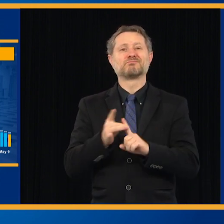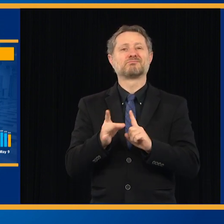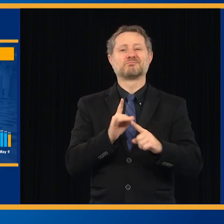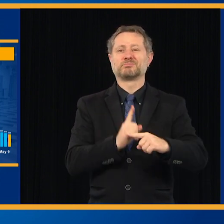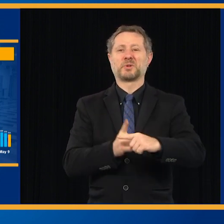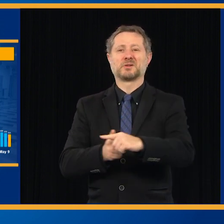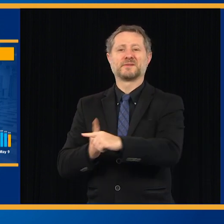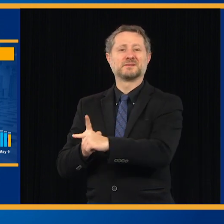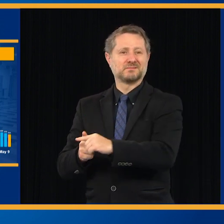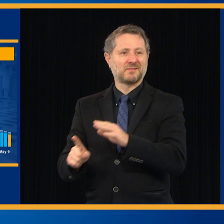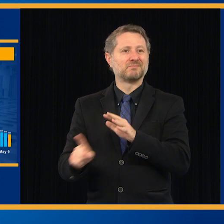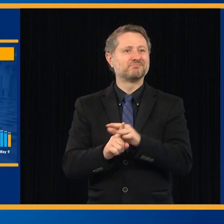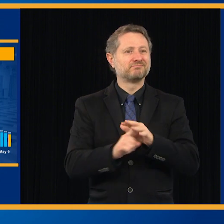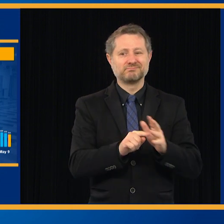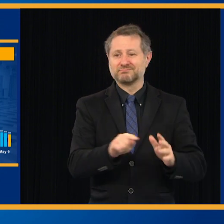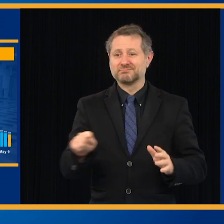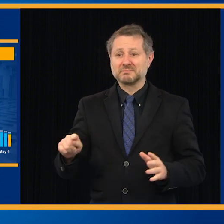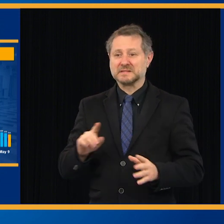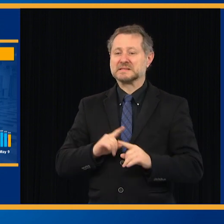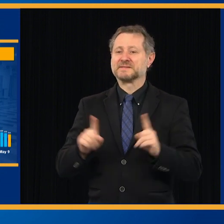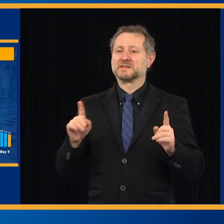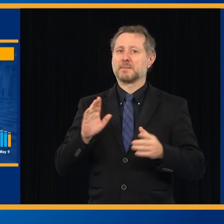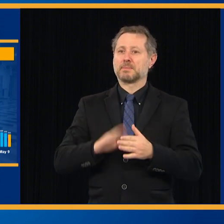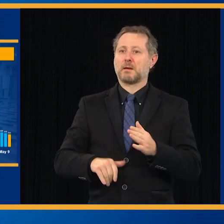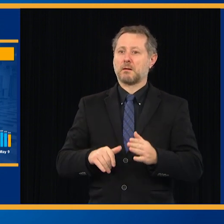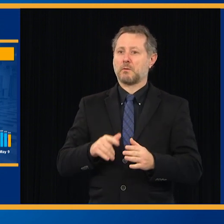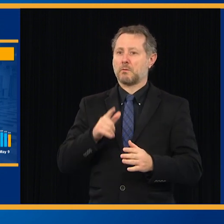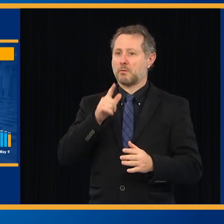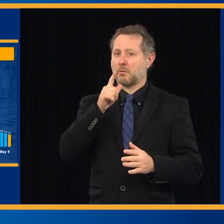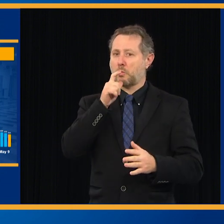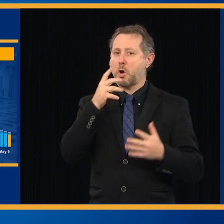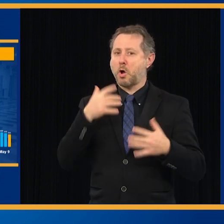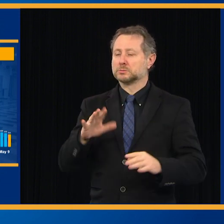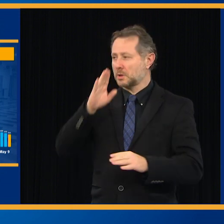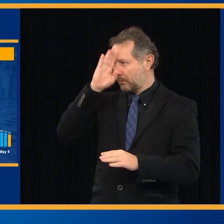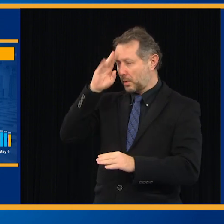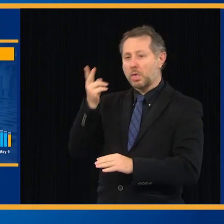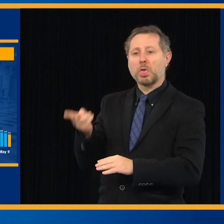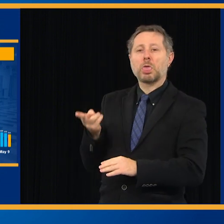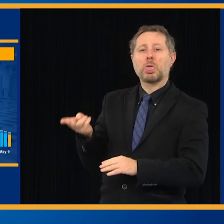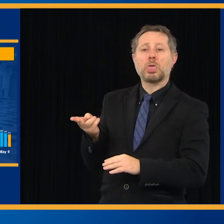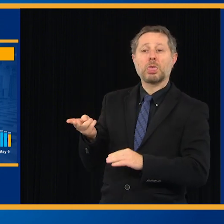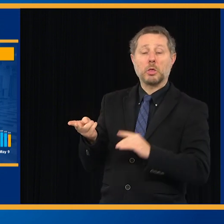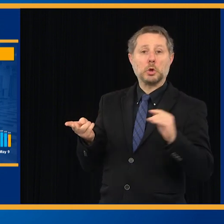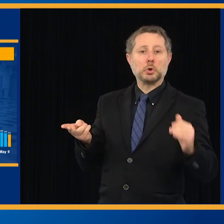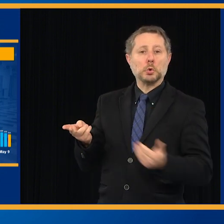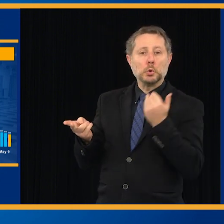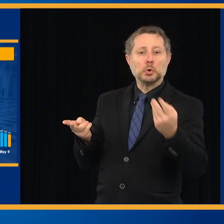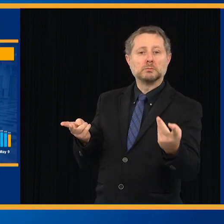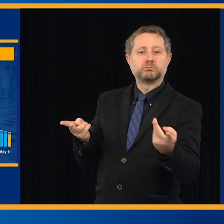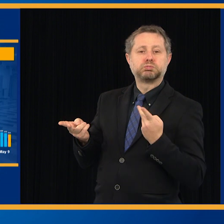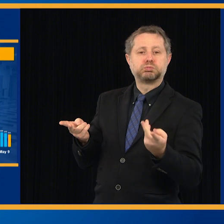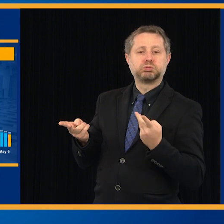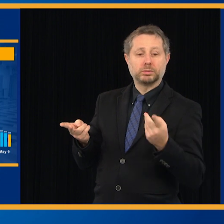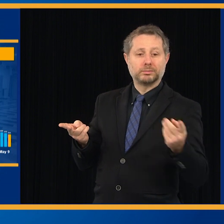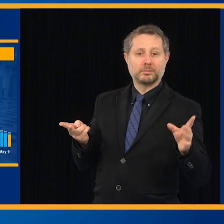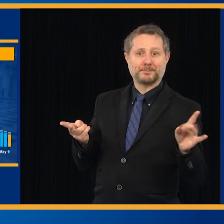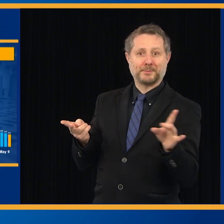problem than the number of people who are in hospitals. This is how many new cases are showing up every day,